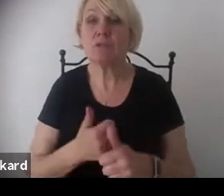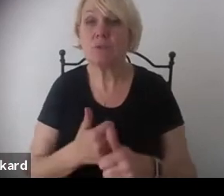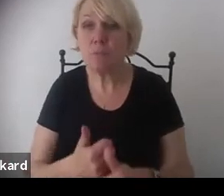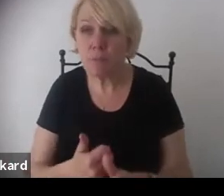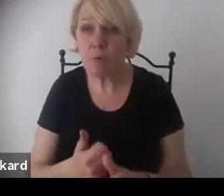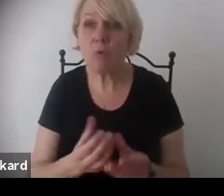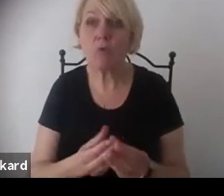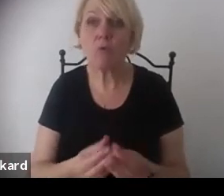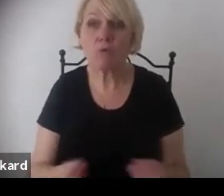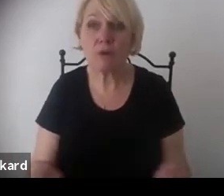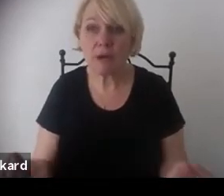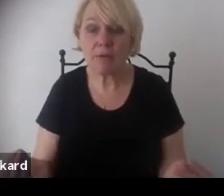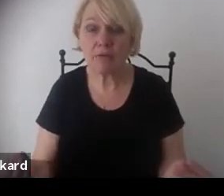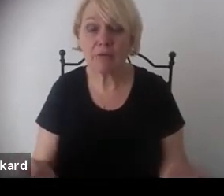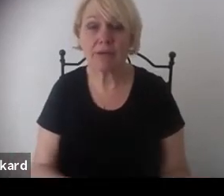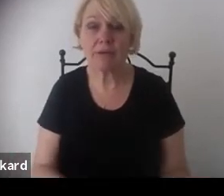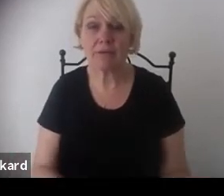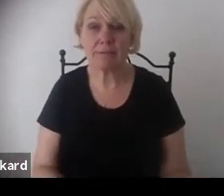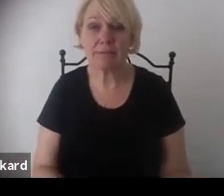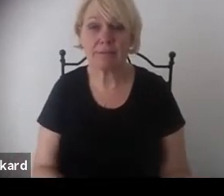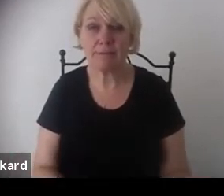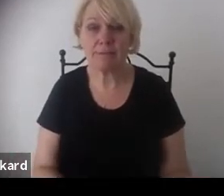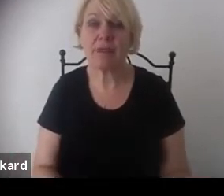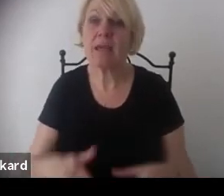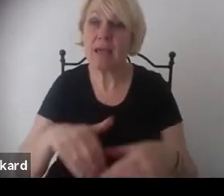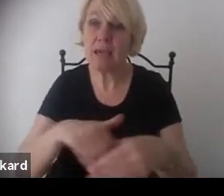including how to deal with COVID.